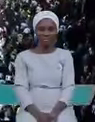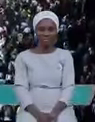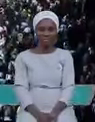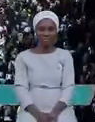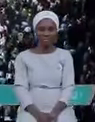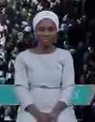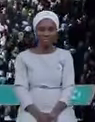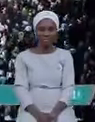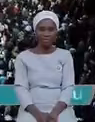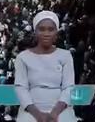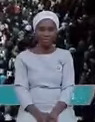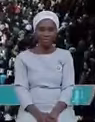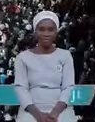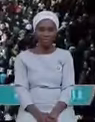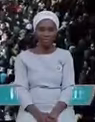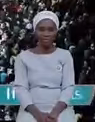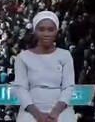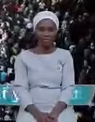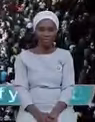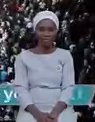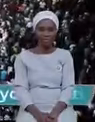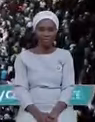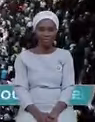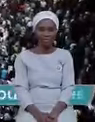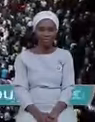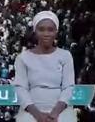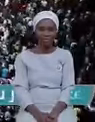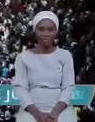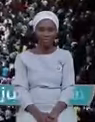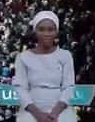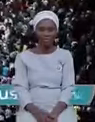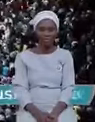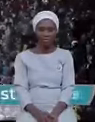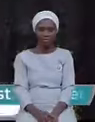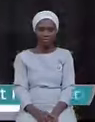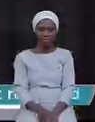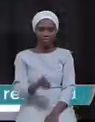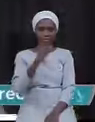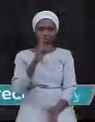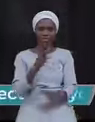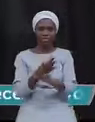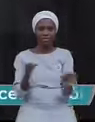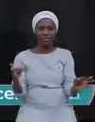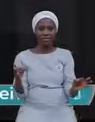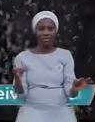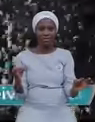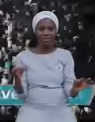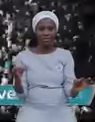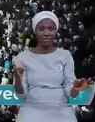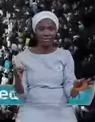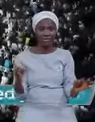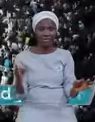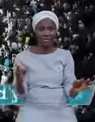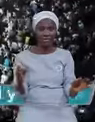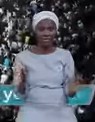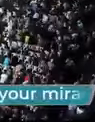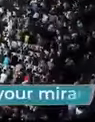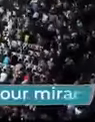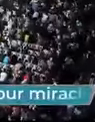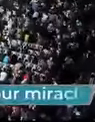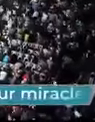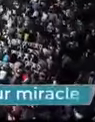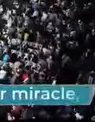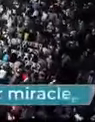You are loose. You are free. Yes, check yourself now, wherever